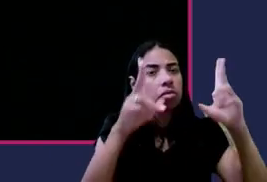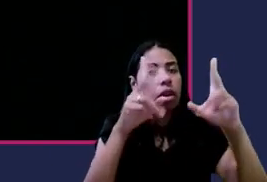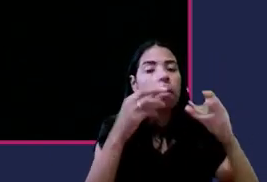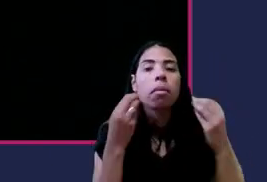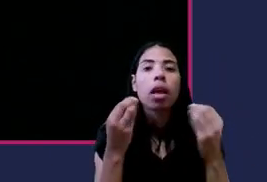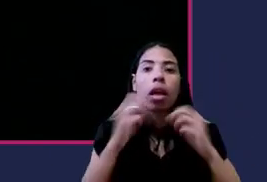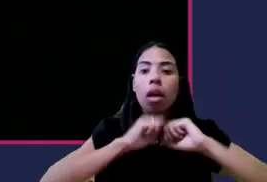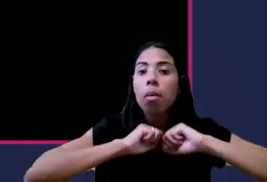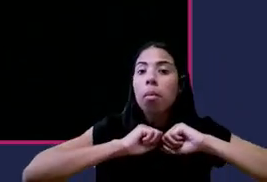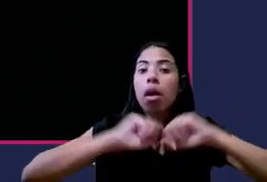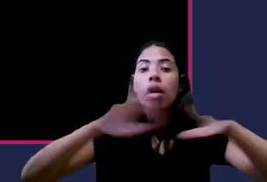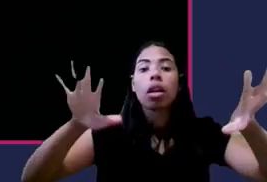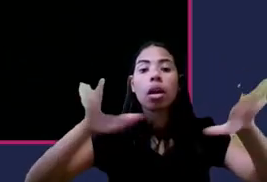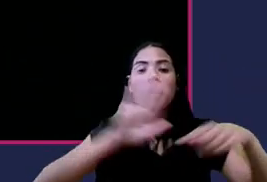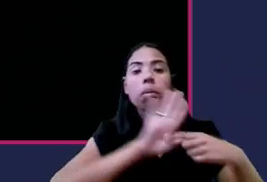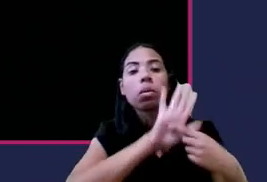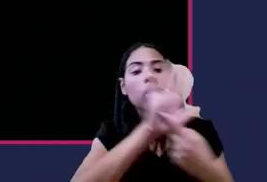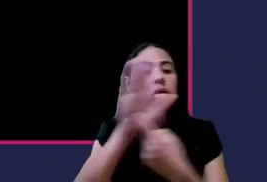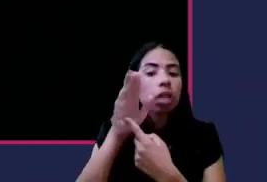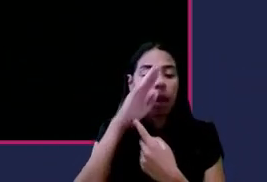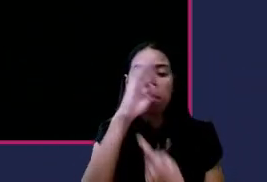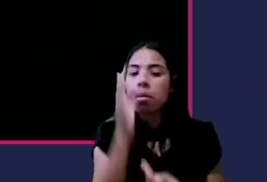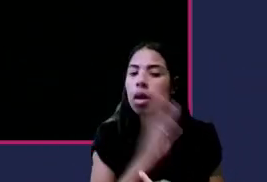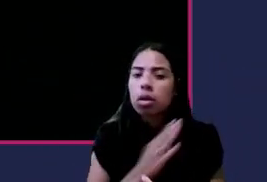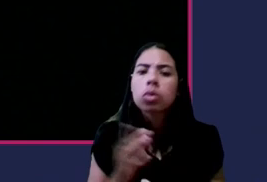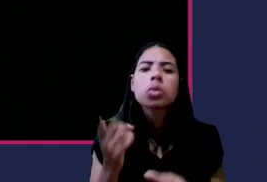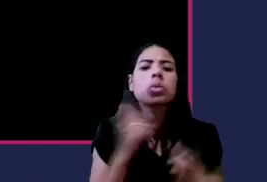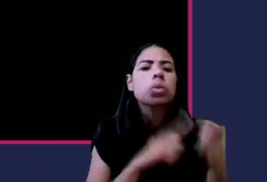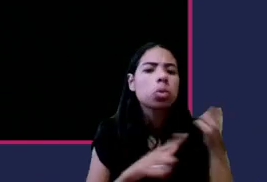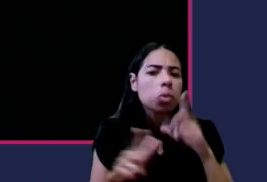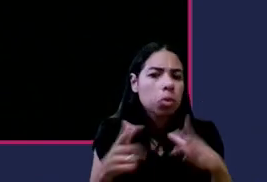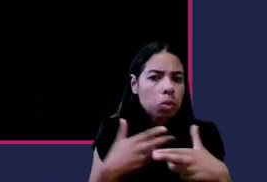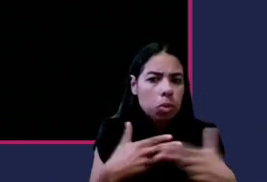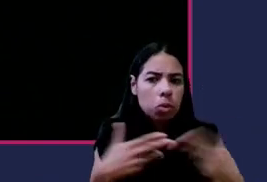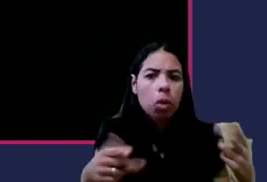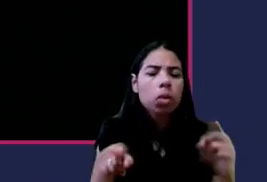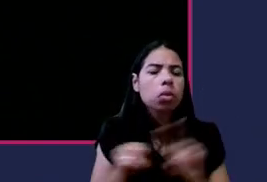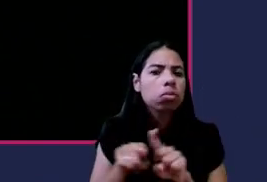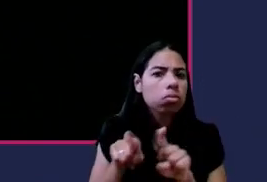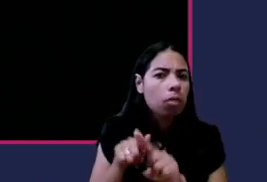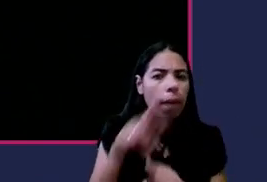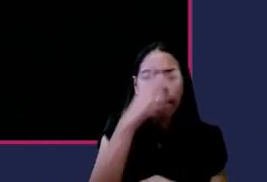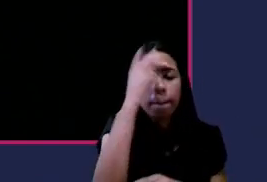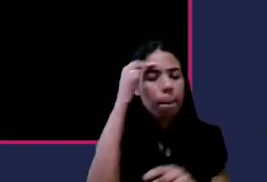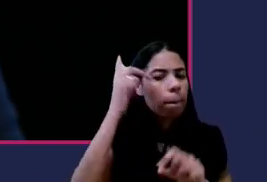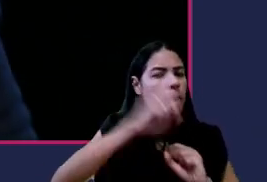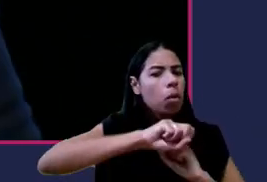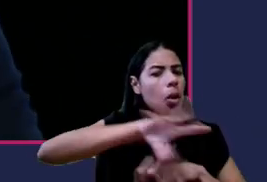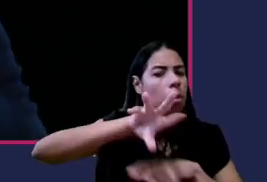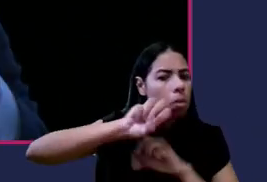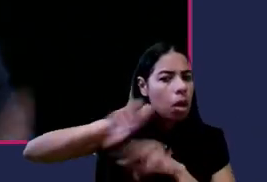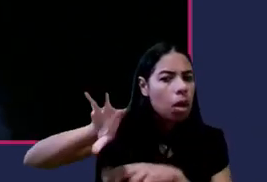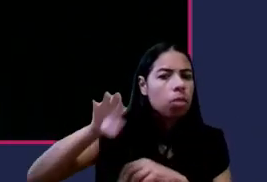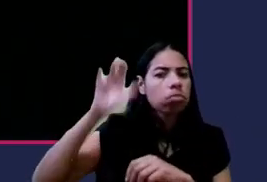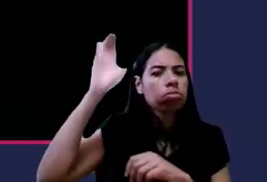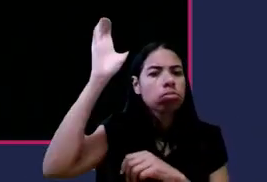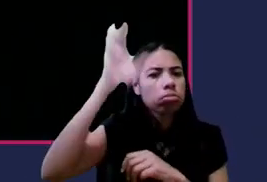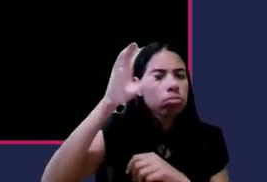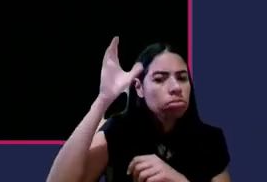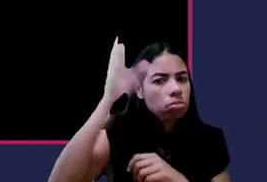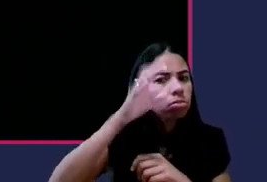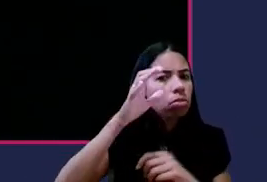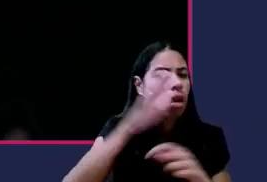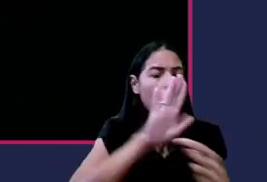series, Living is Rare, Viver é Raro, to show that Brazil can have everything. We can do it. We